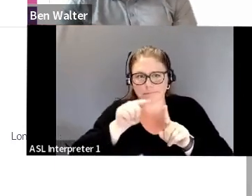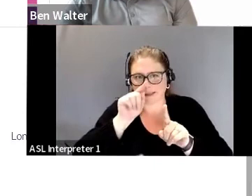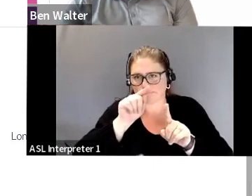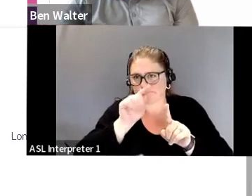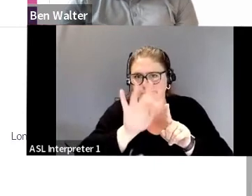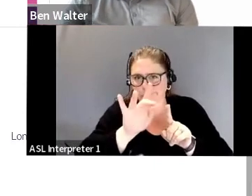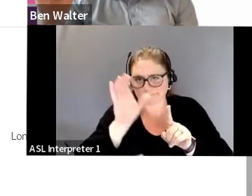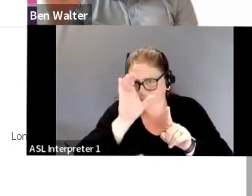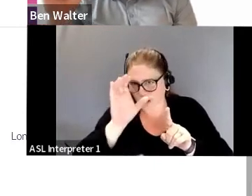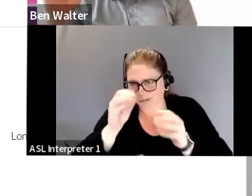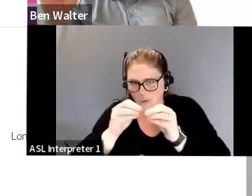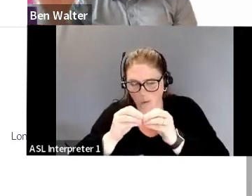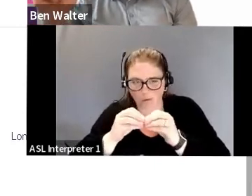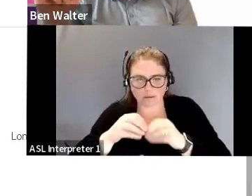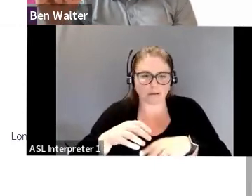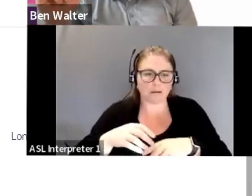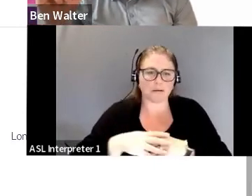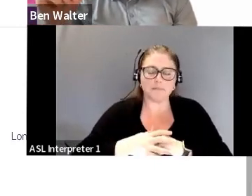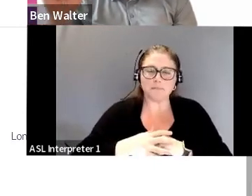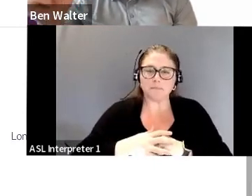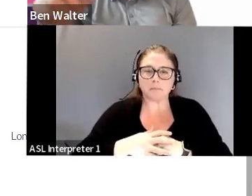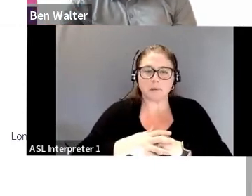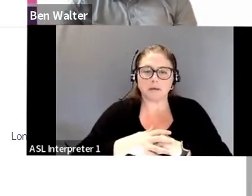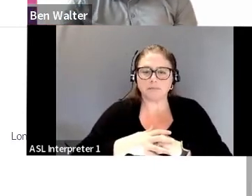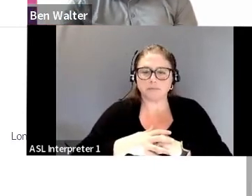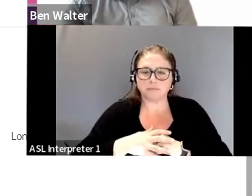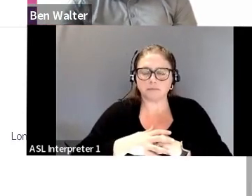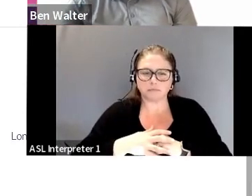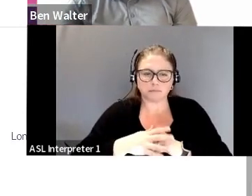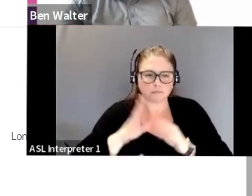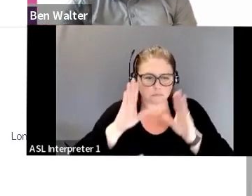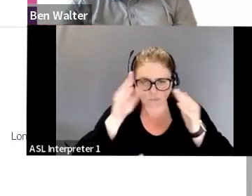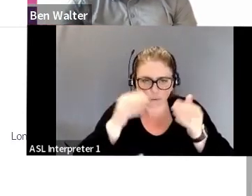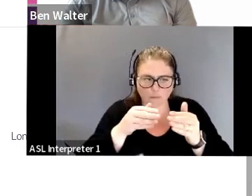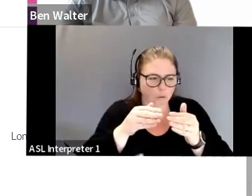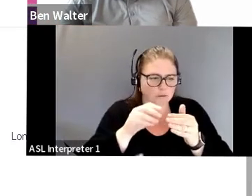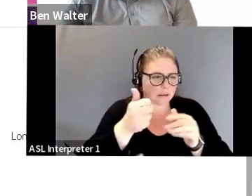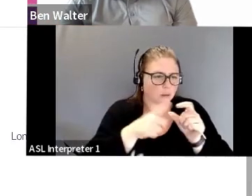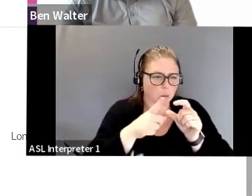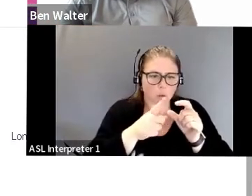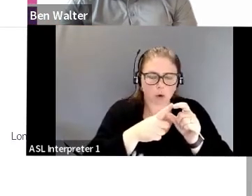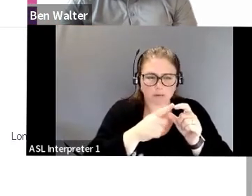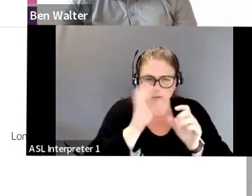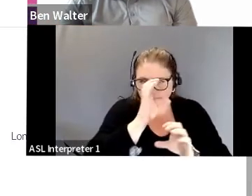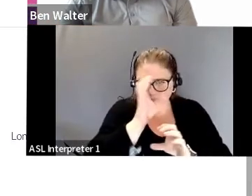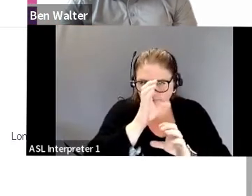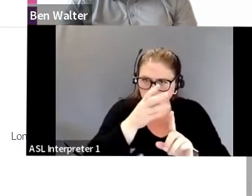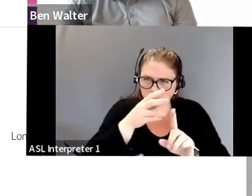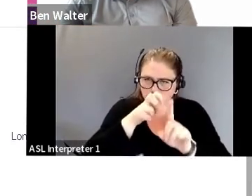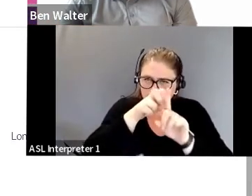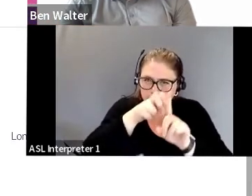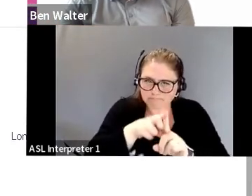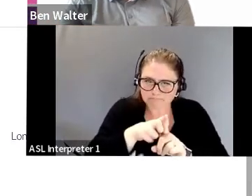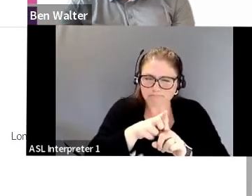our results to see a narrower list or a smaller list of opportunities for the projects we're executing. So of course, we have some of our our